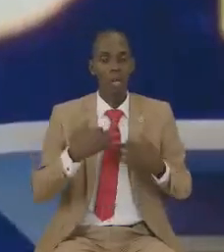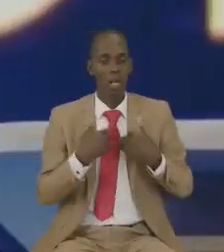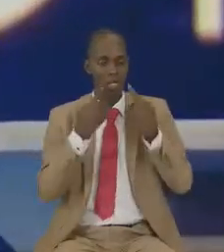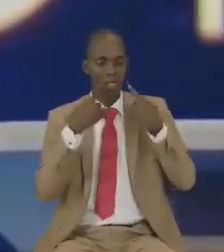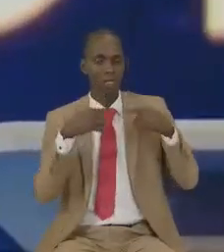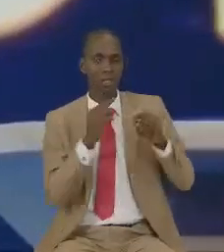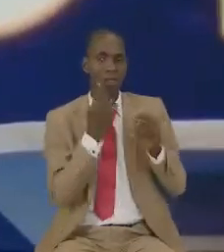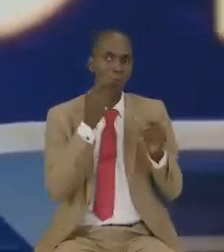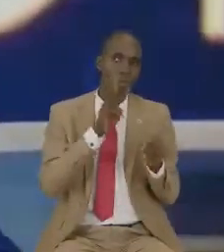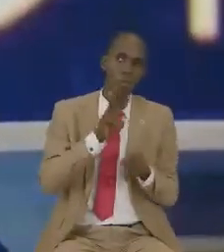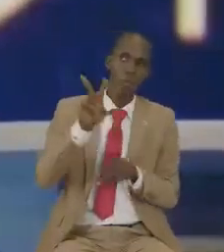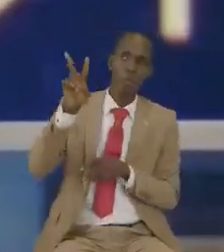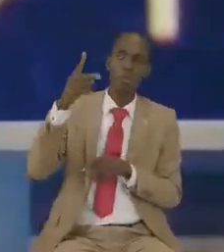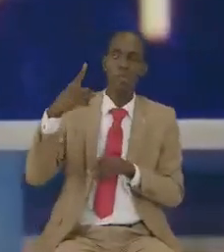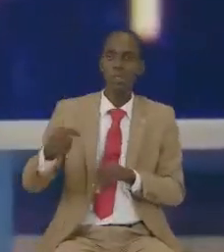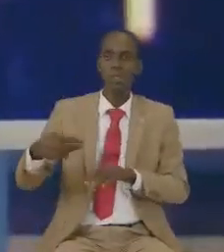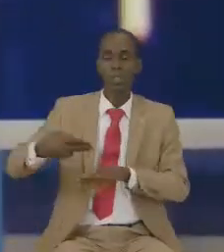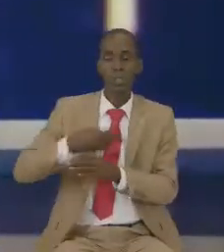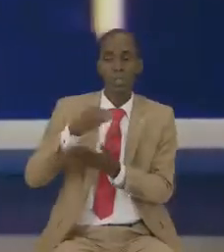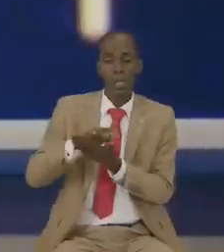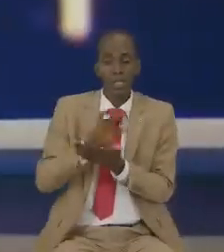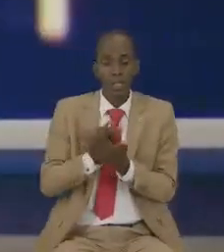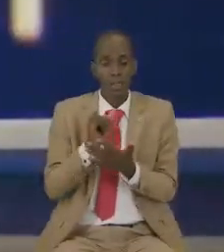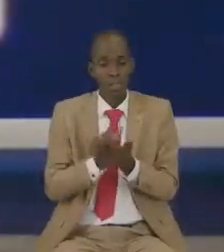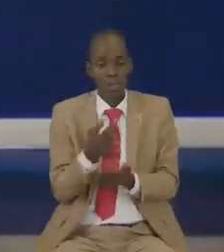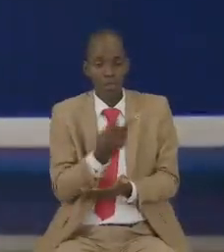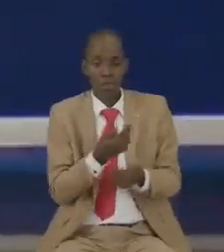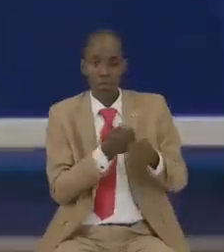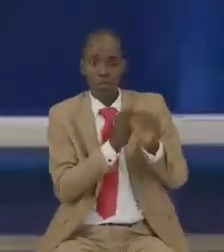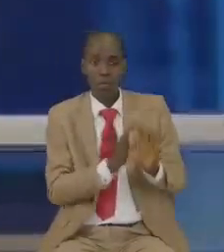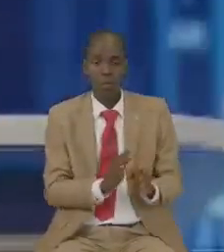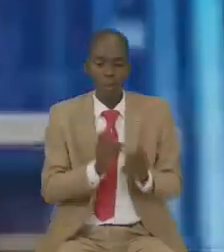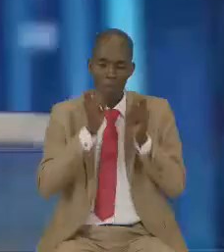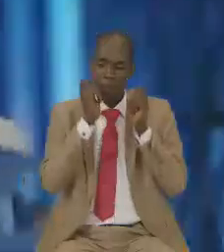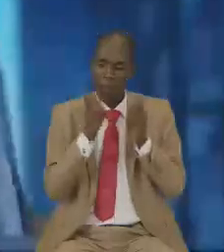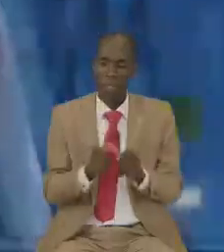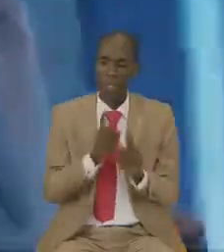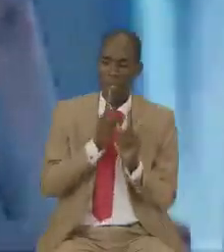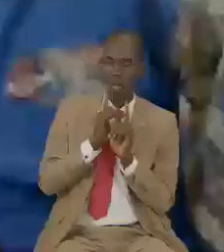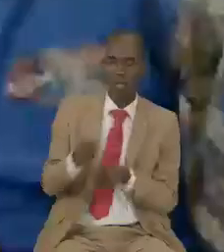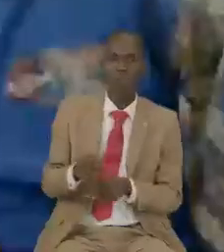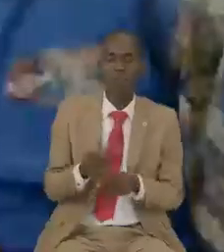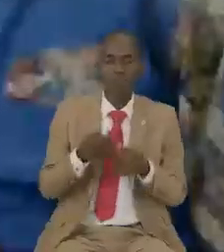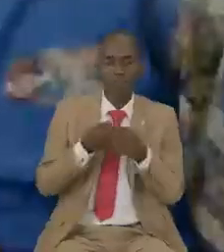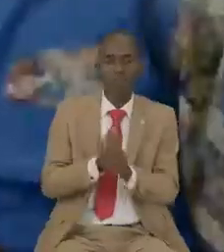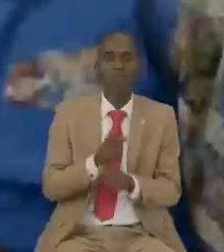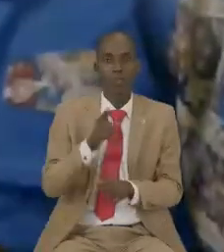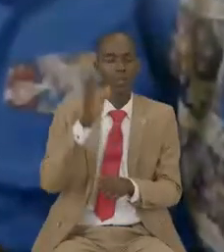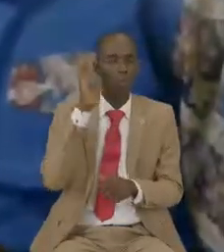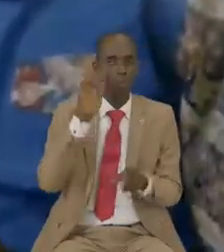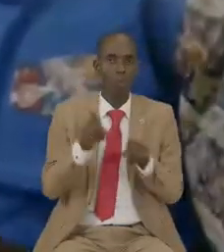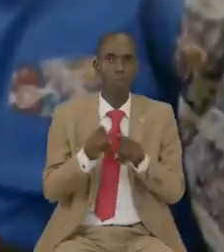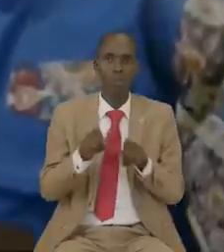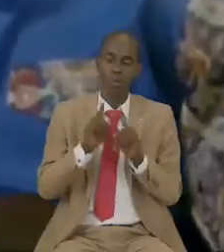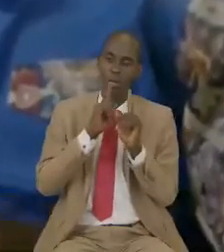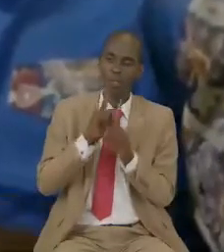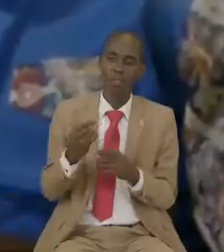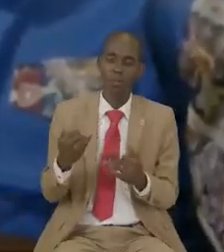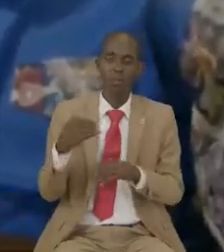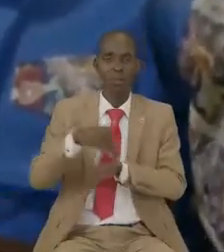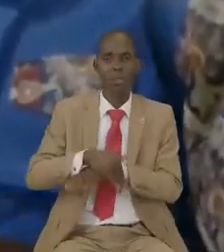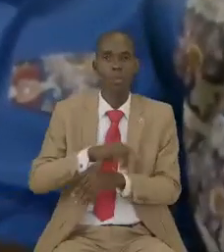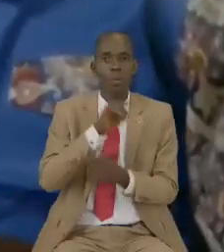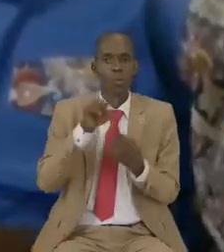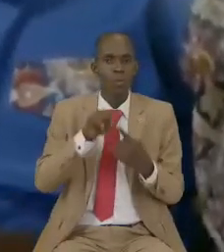Lamb. And those two, immediately, they responded like you are going to respond tonight. When you hear, look